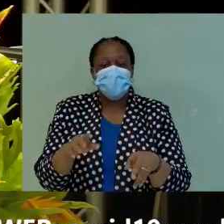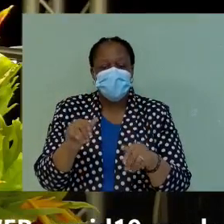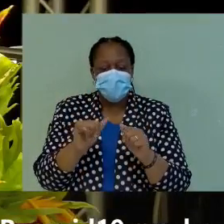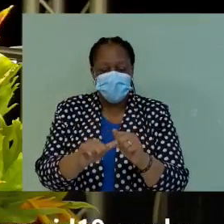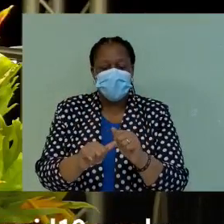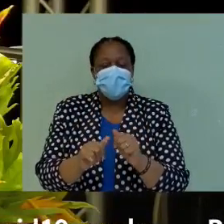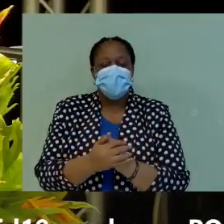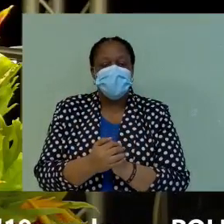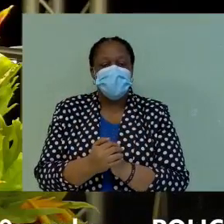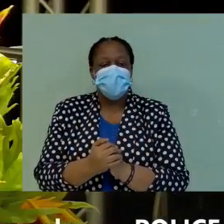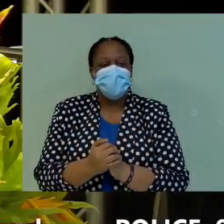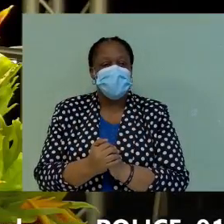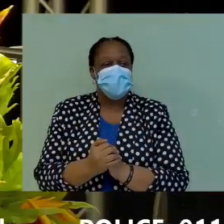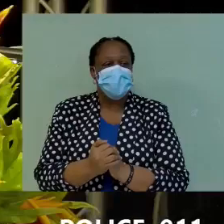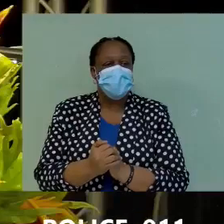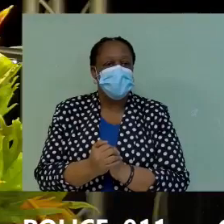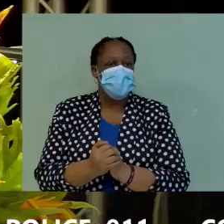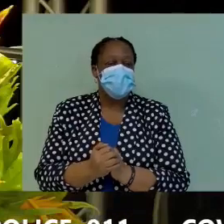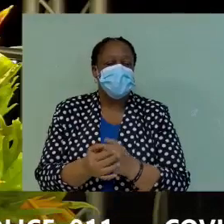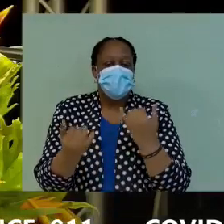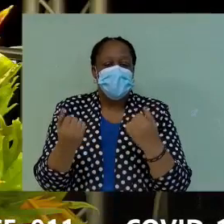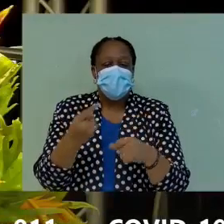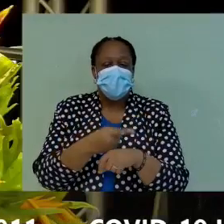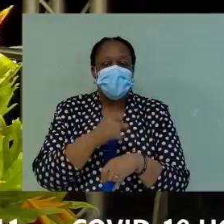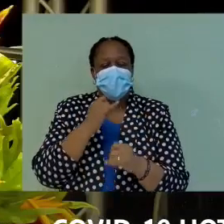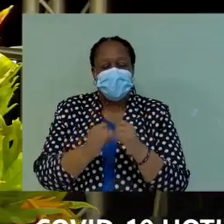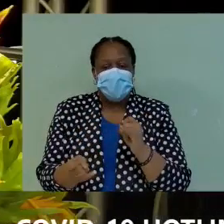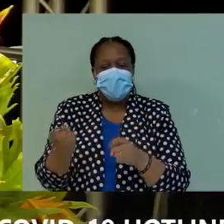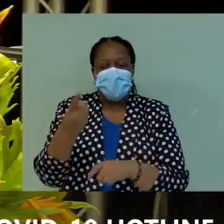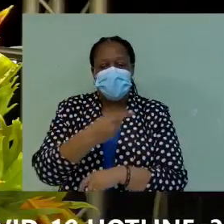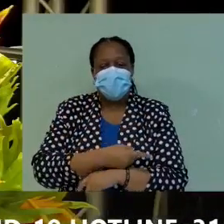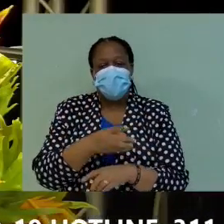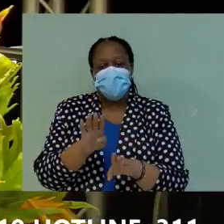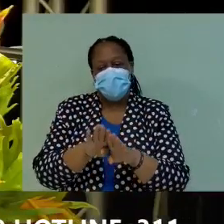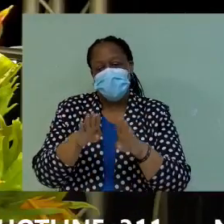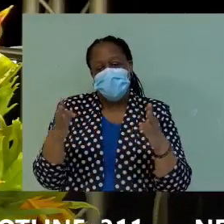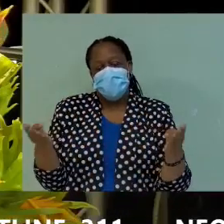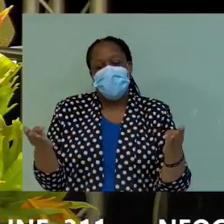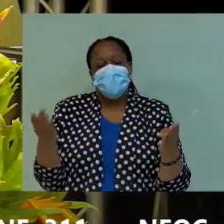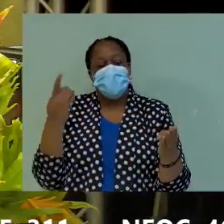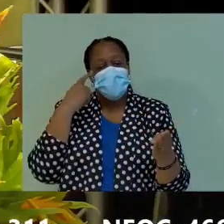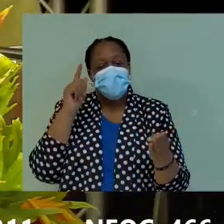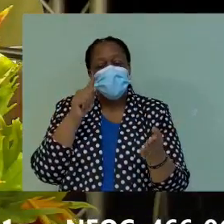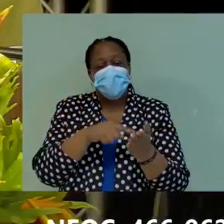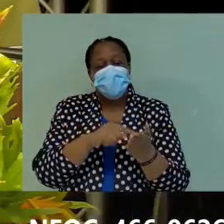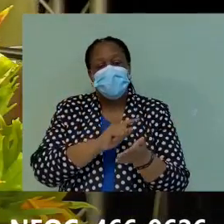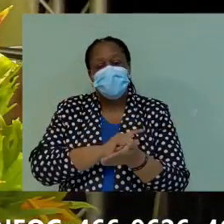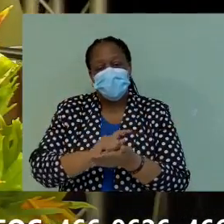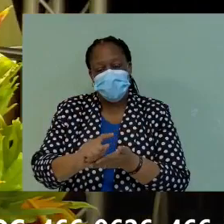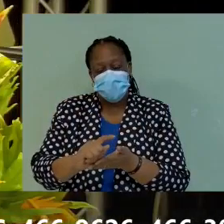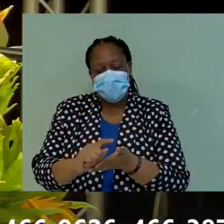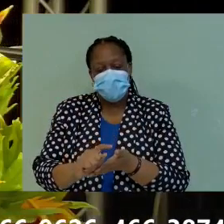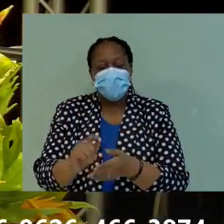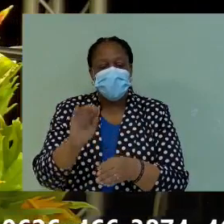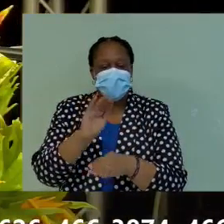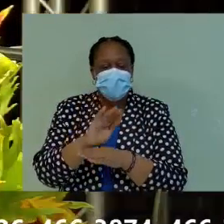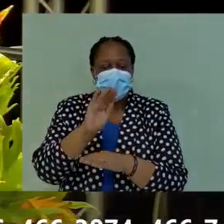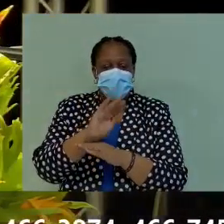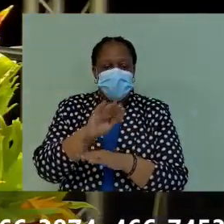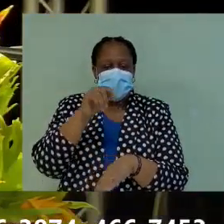Today is the last day of limited operation days for this week. The night curfew will begin